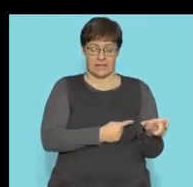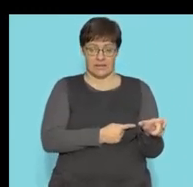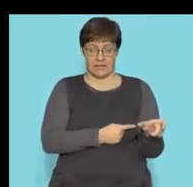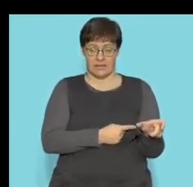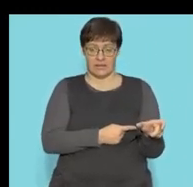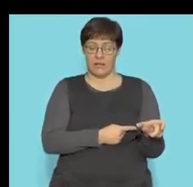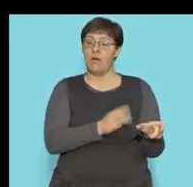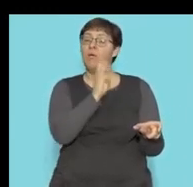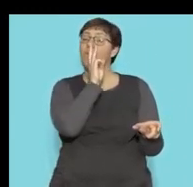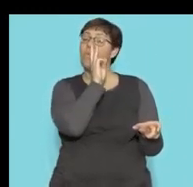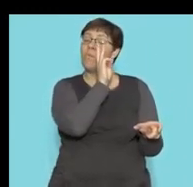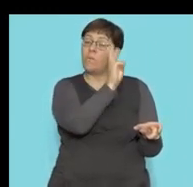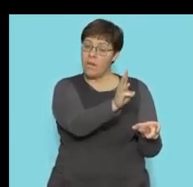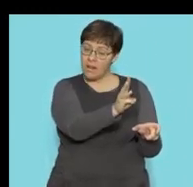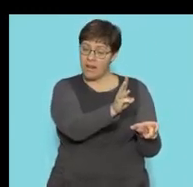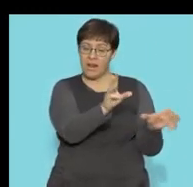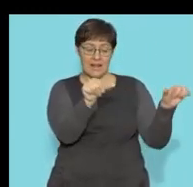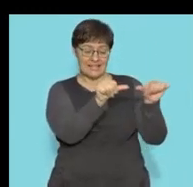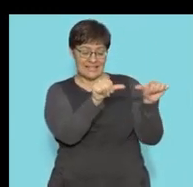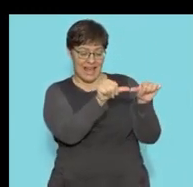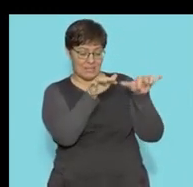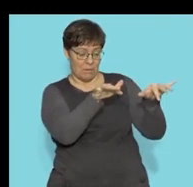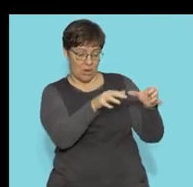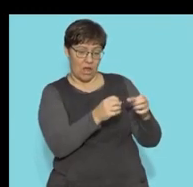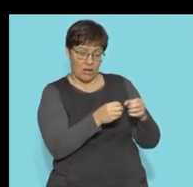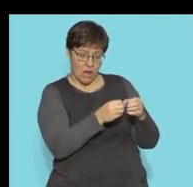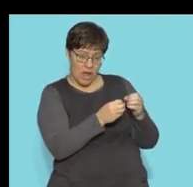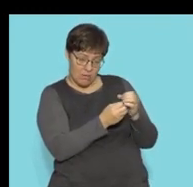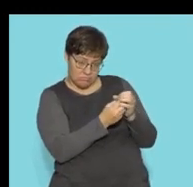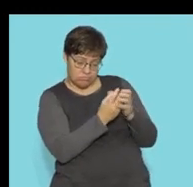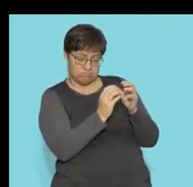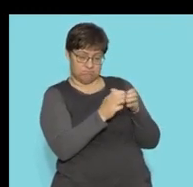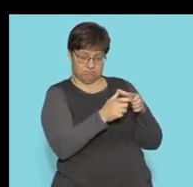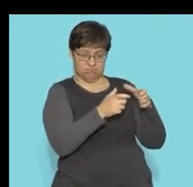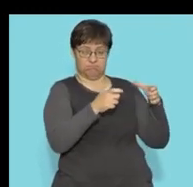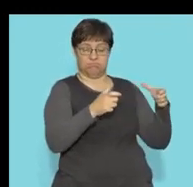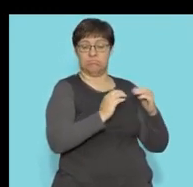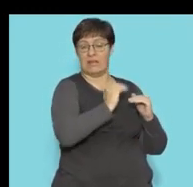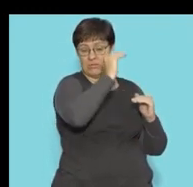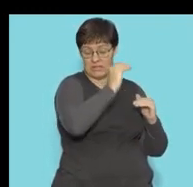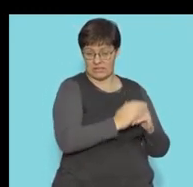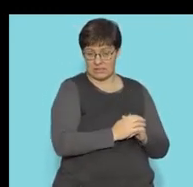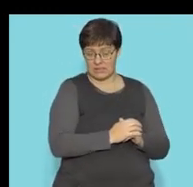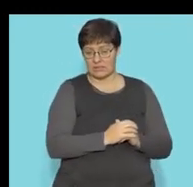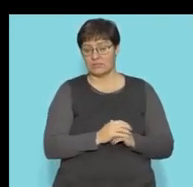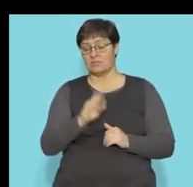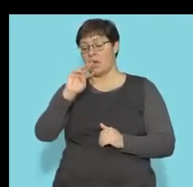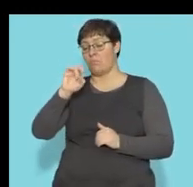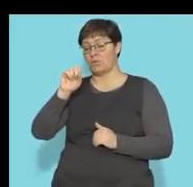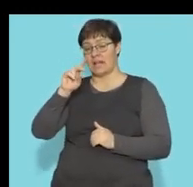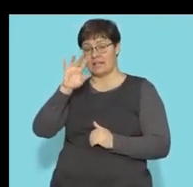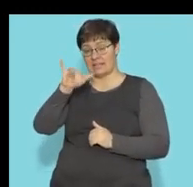will increase the size of the population, and the options are A,